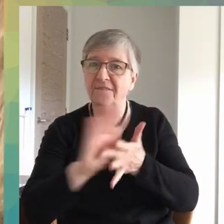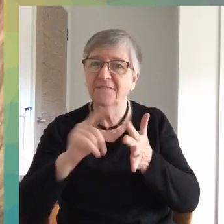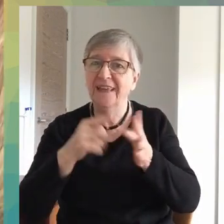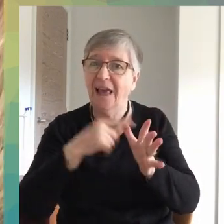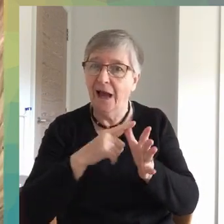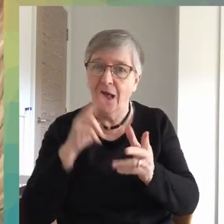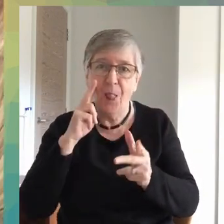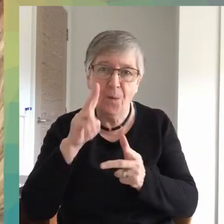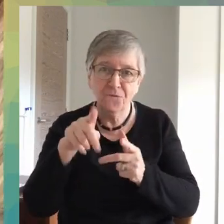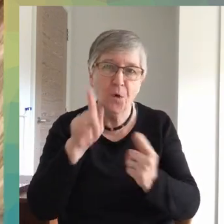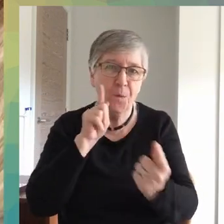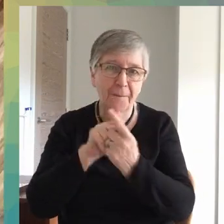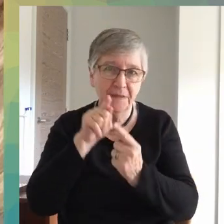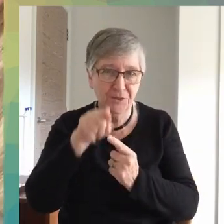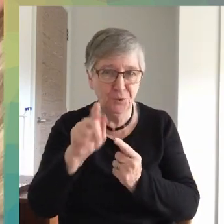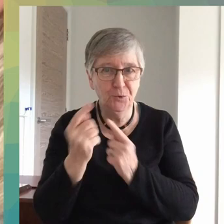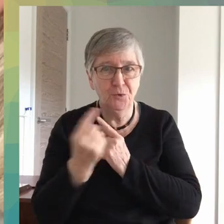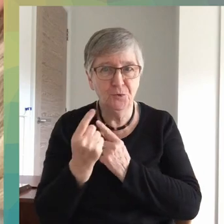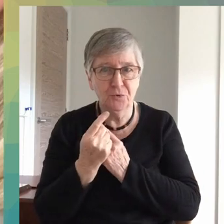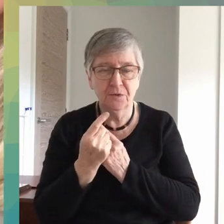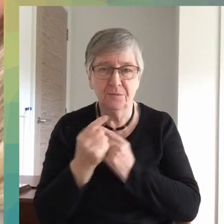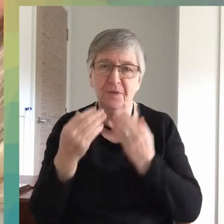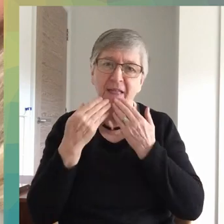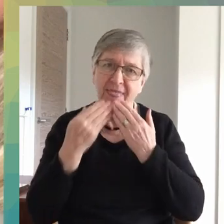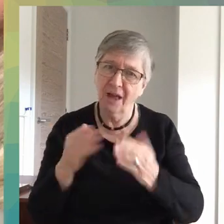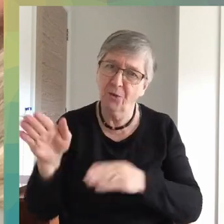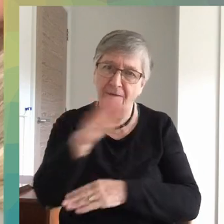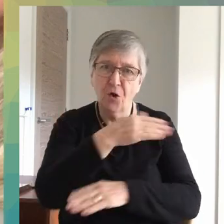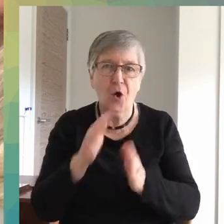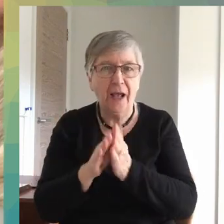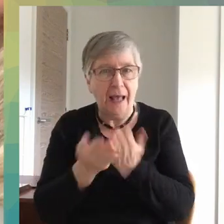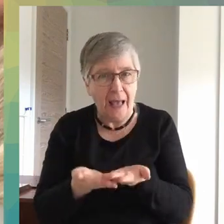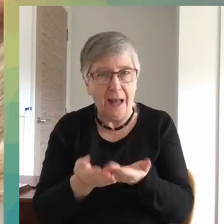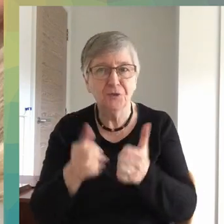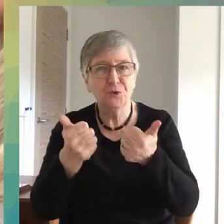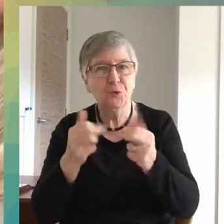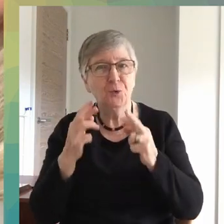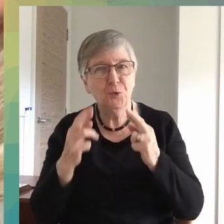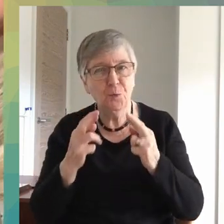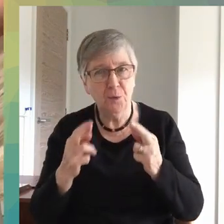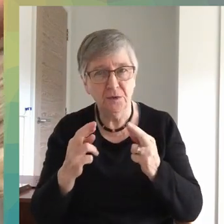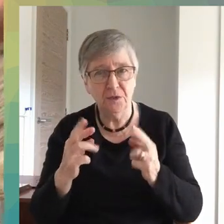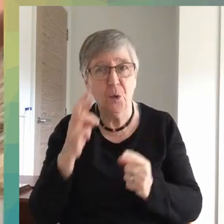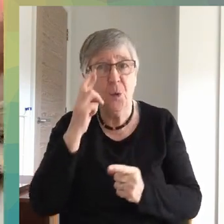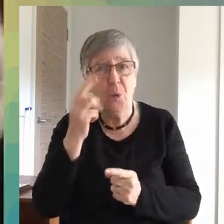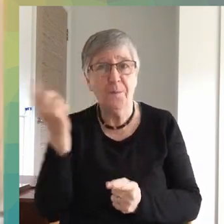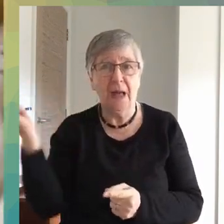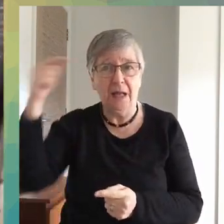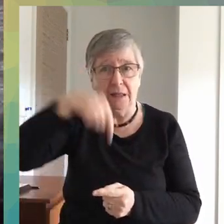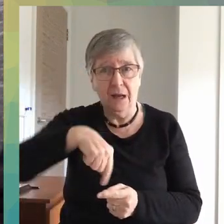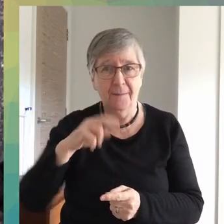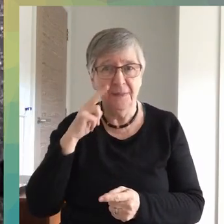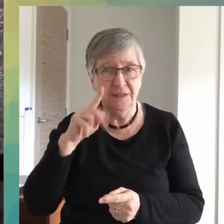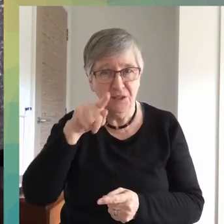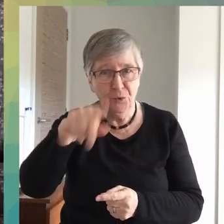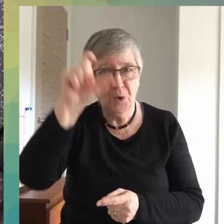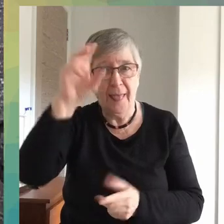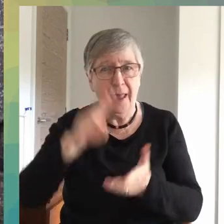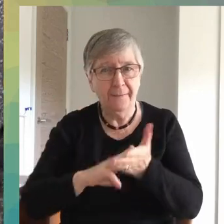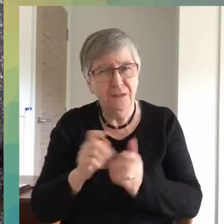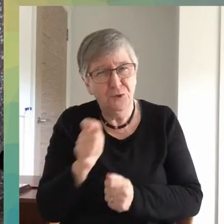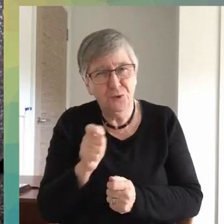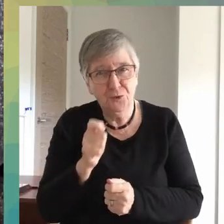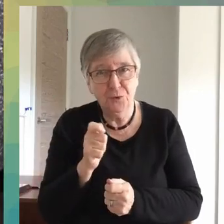Thank you for your cards, gifts, and really good wishes, and we hope to be able to visit our Claremont family soon.